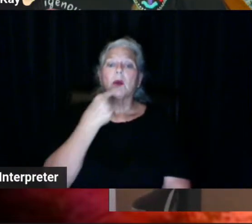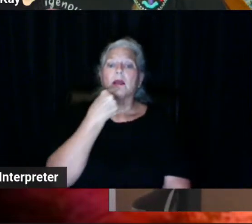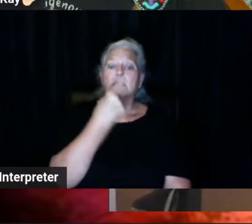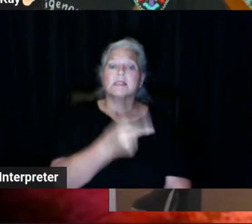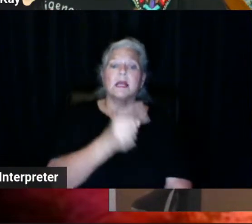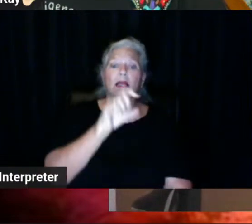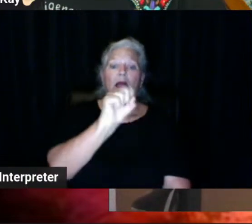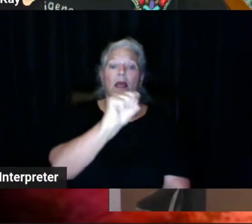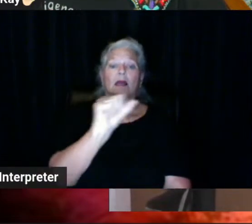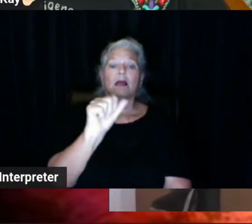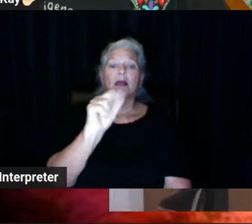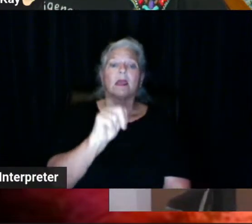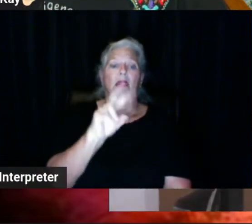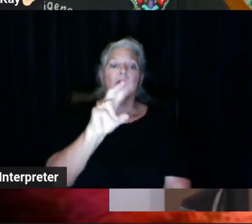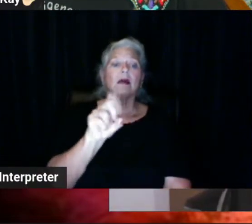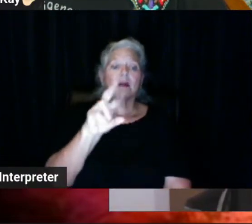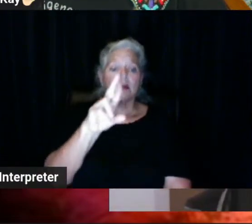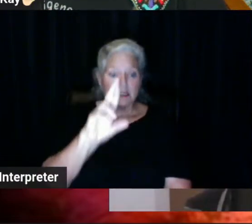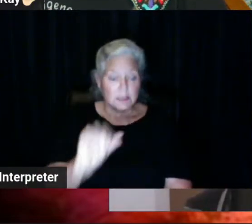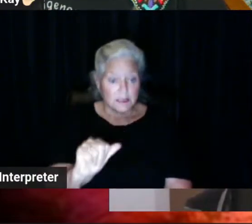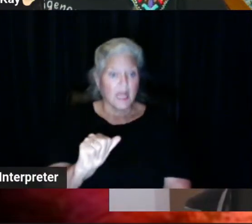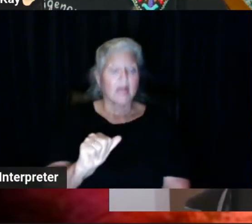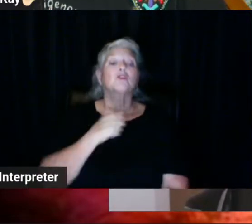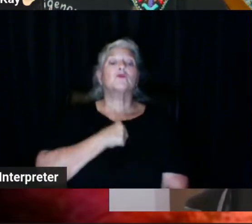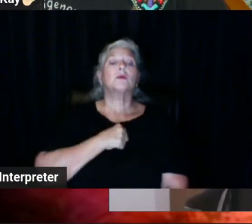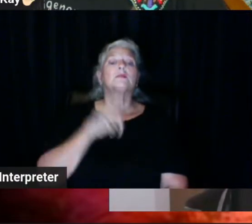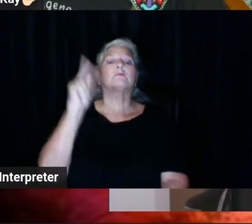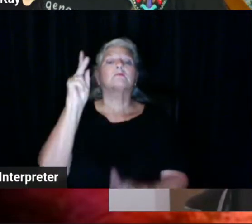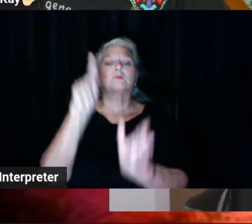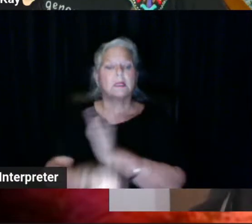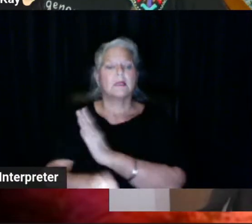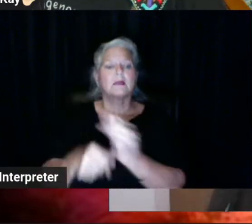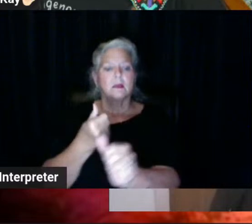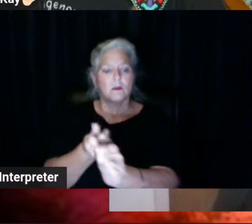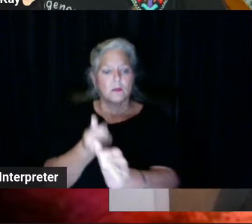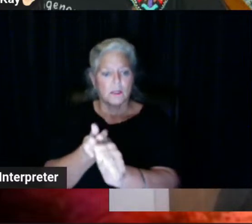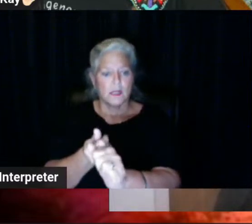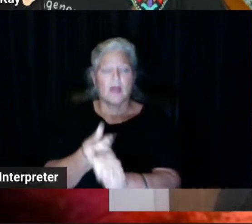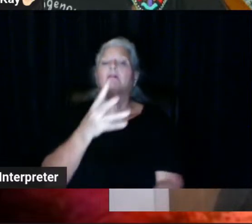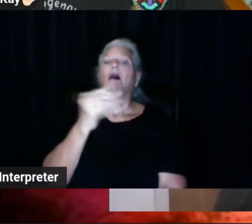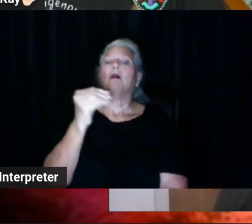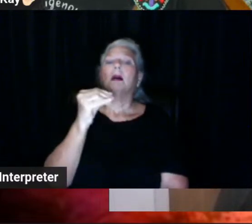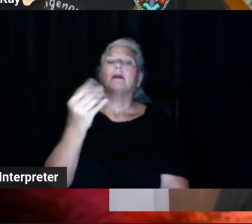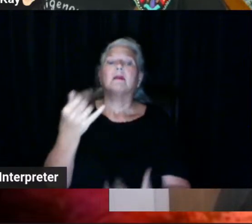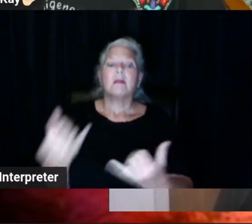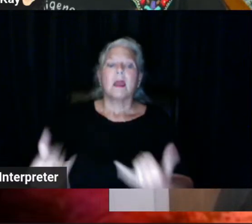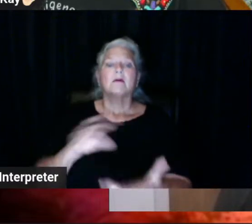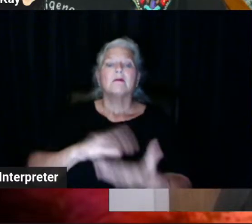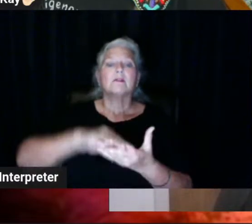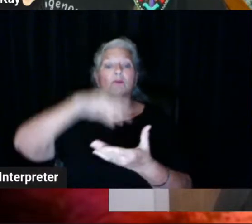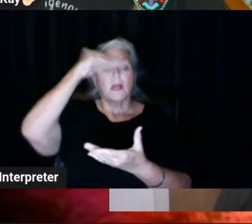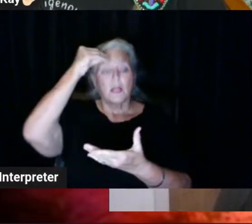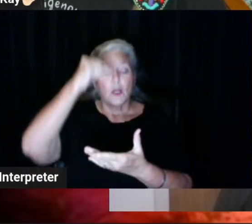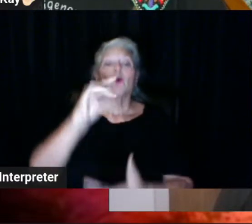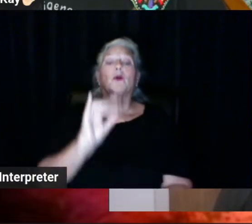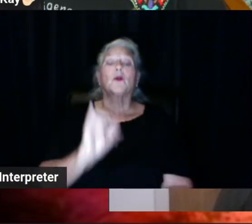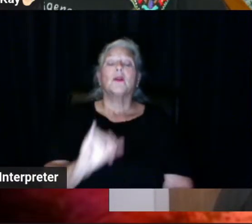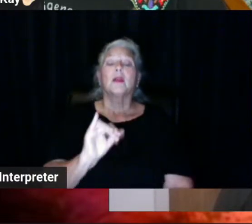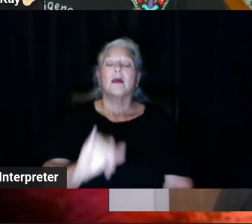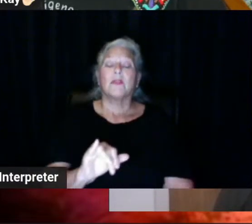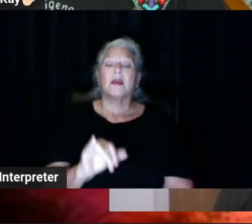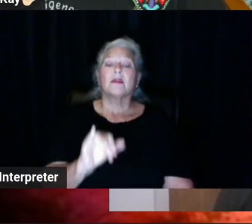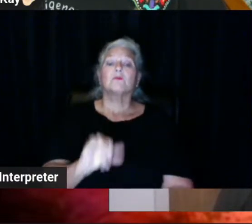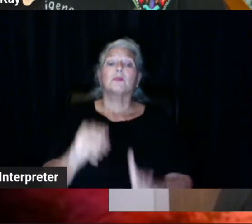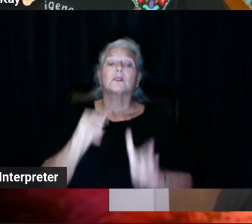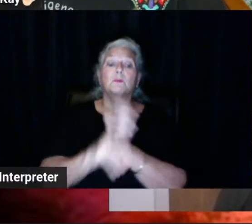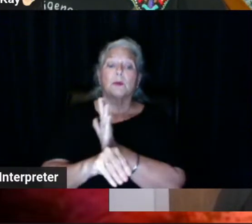Sandra was in fact murdered, something many citizens already knew. Yet there has been zero acknowledgement of this policing failure